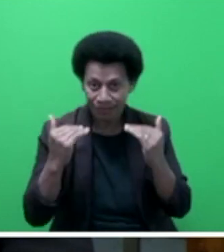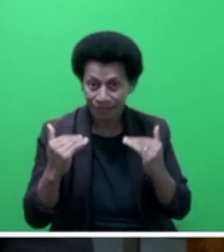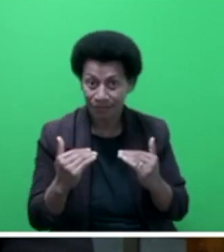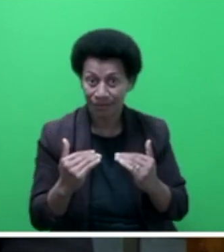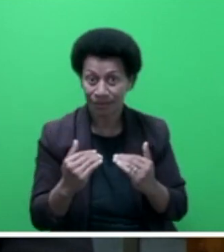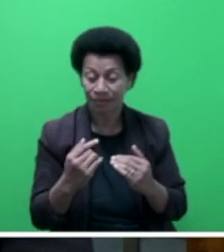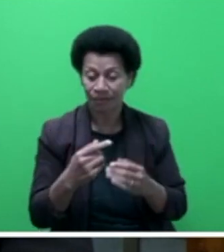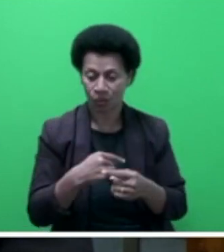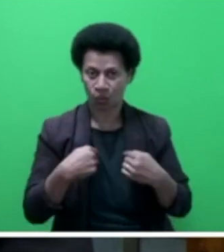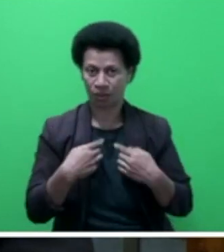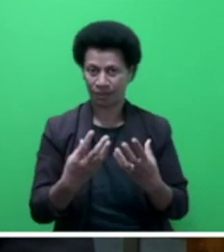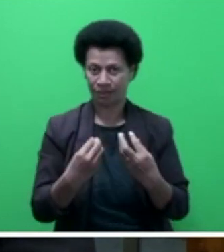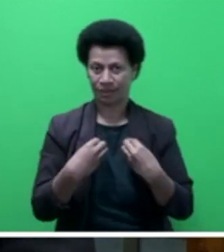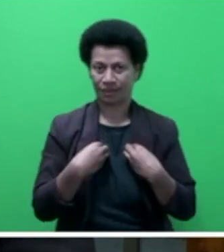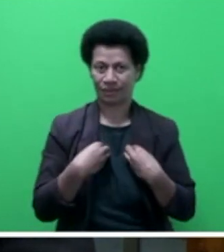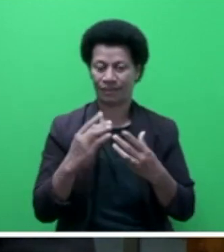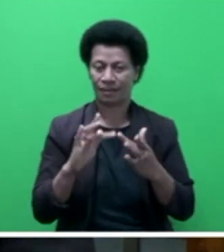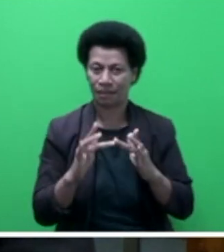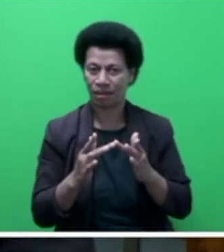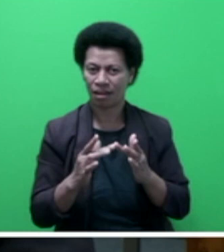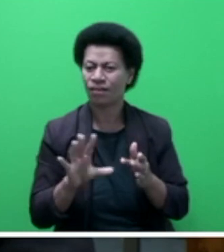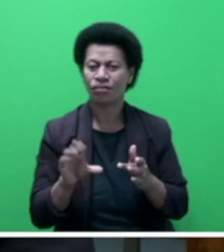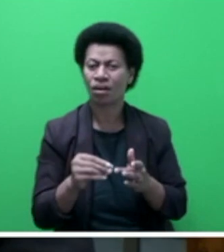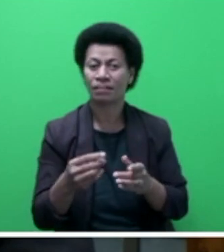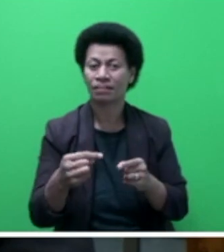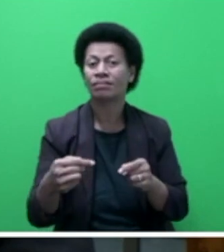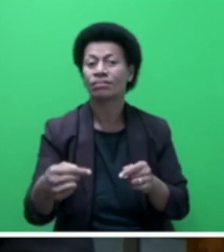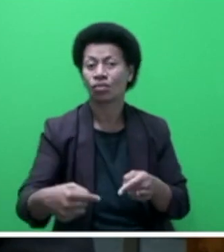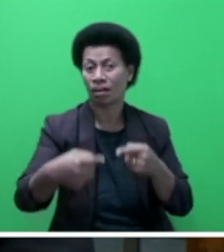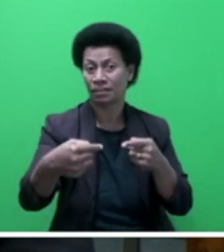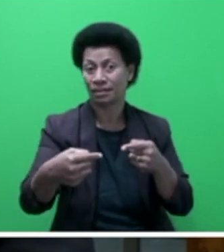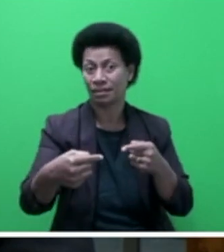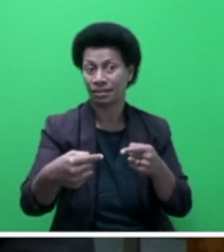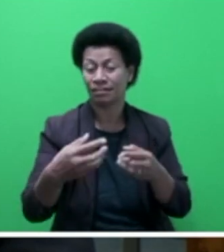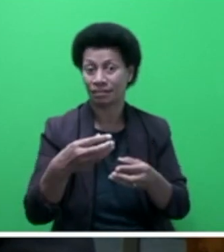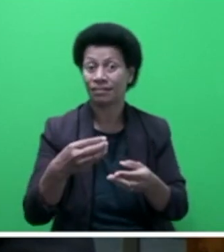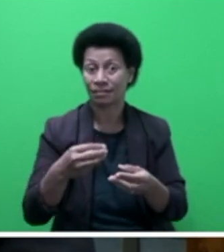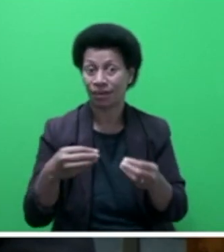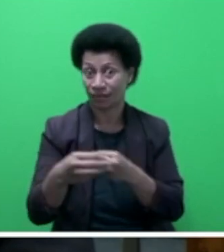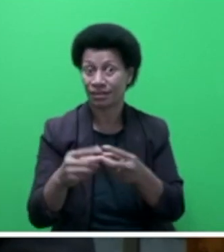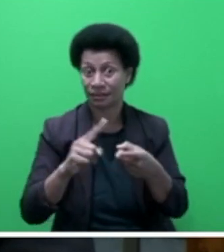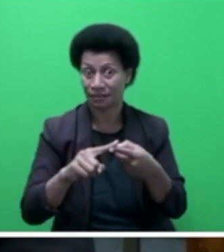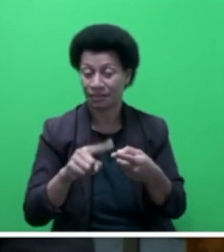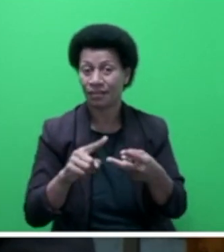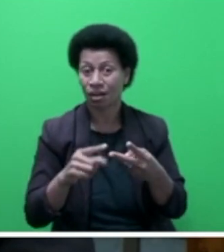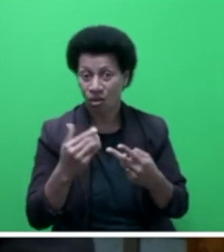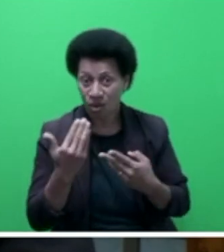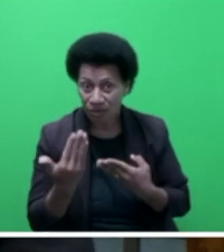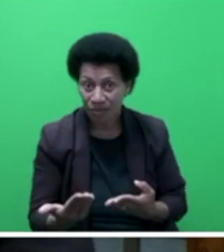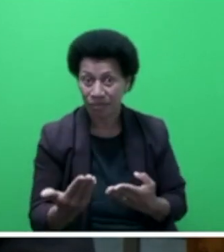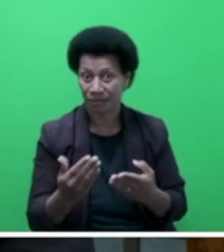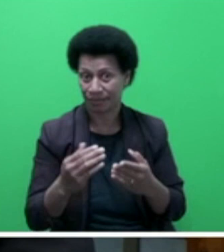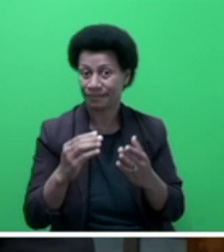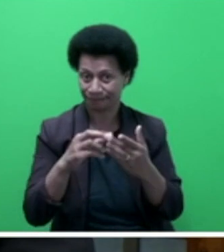an email from the opposition office to advise that only Honorable Rotemu Mukapa, Honorable Itiengioni